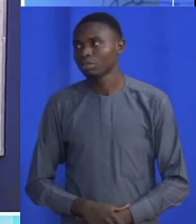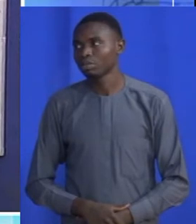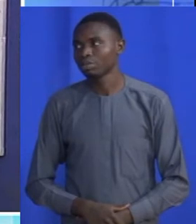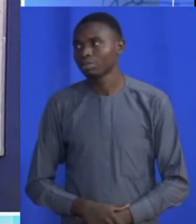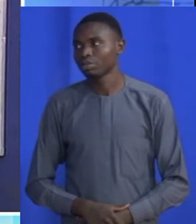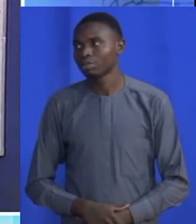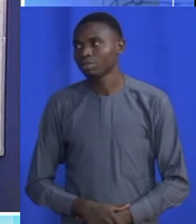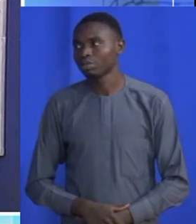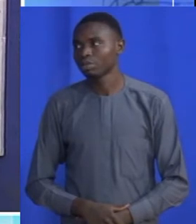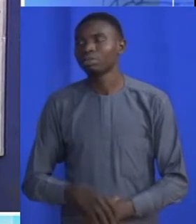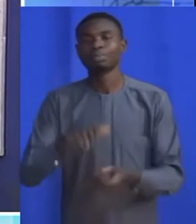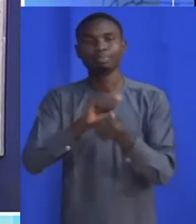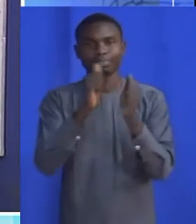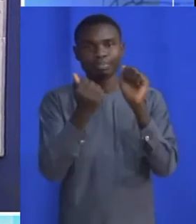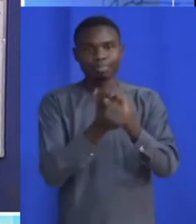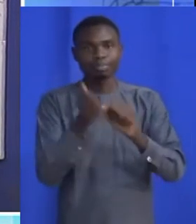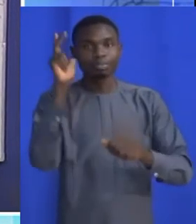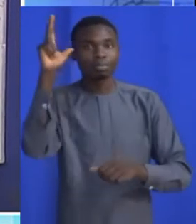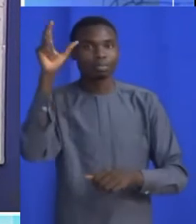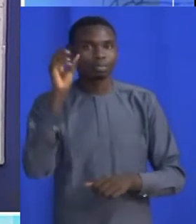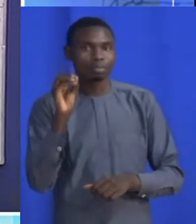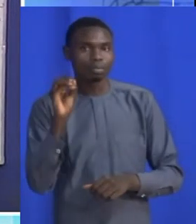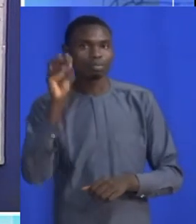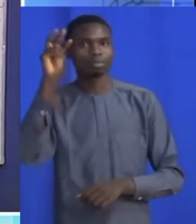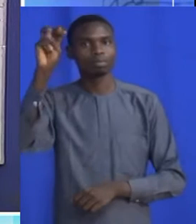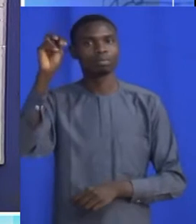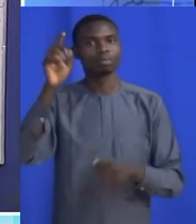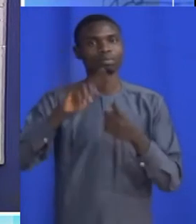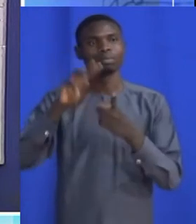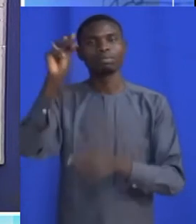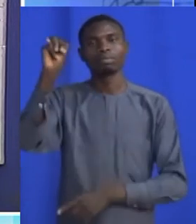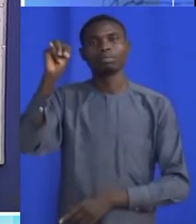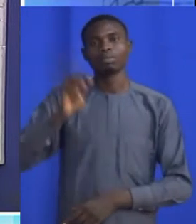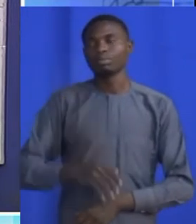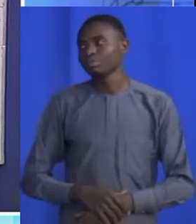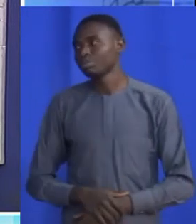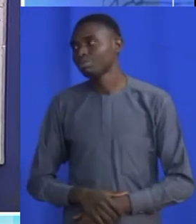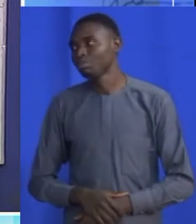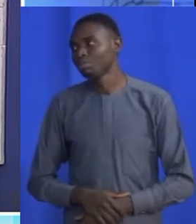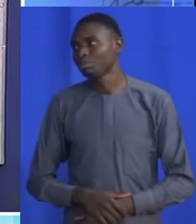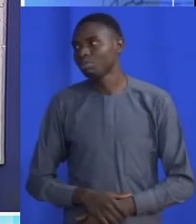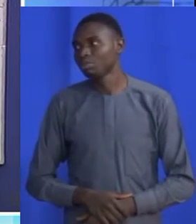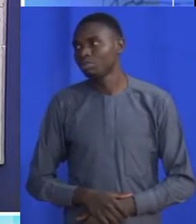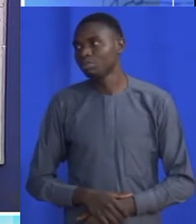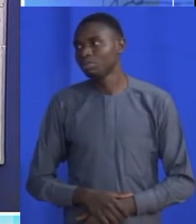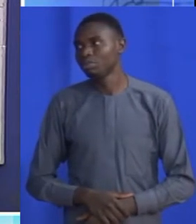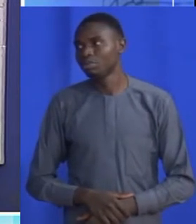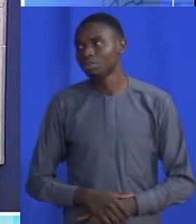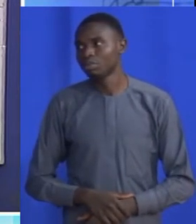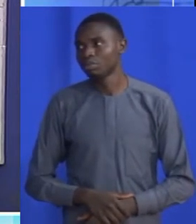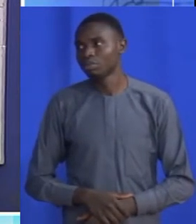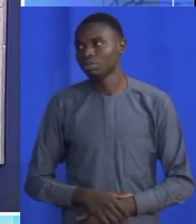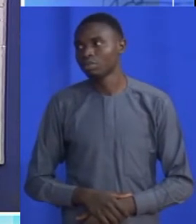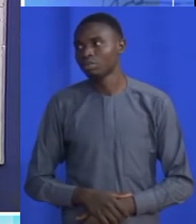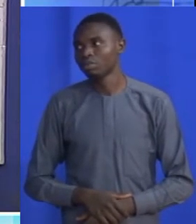criminals before you reach your time. And the court may not even be ready to listen to your case the day you go to the court.